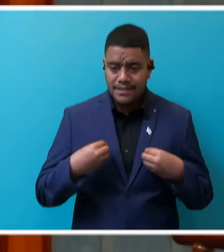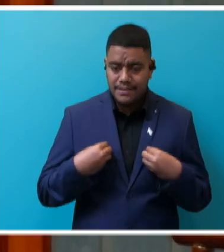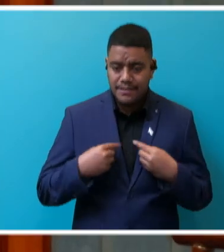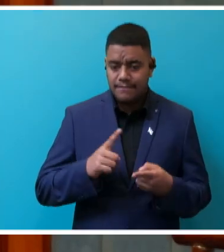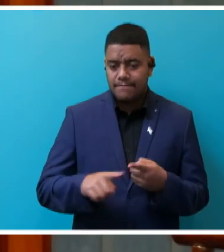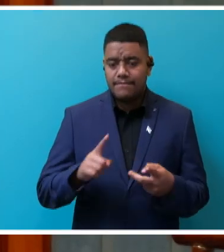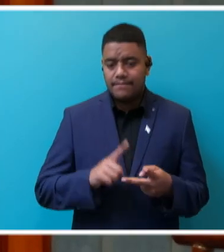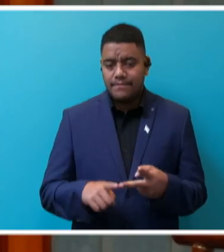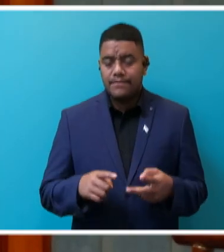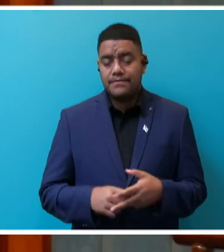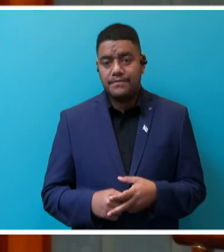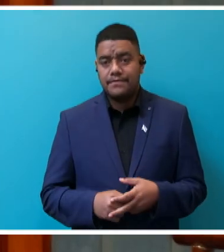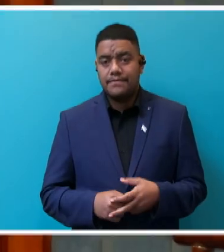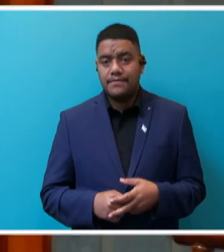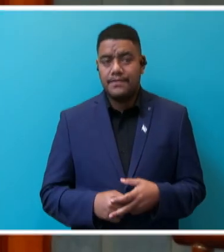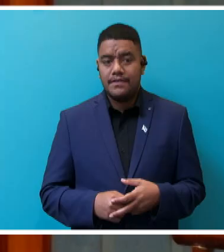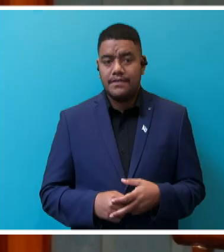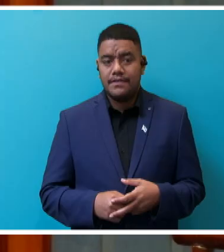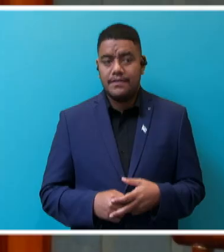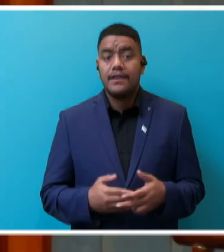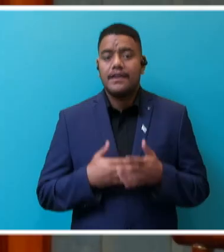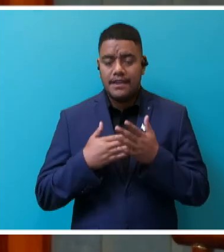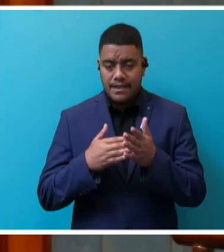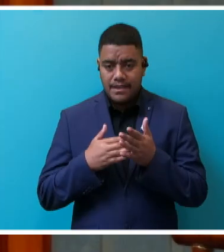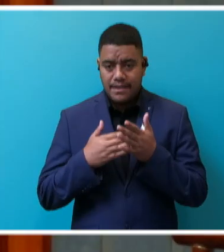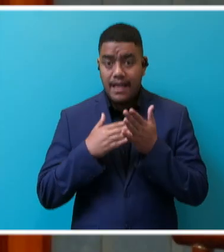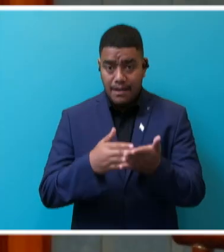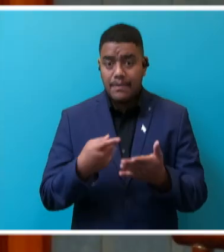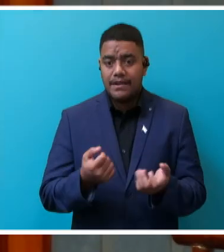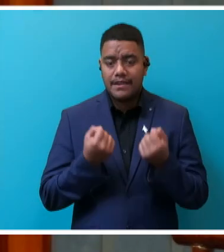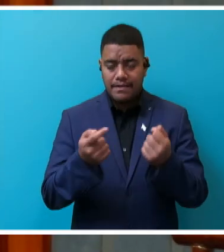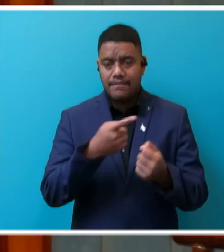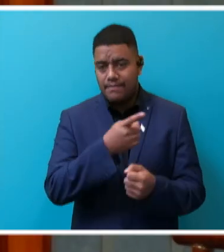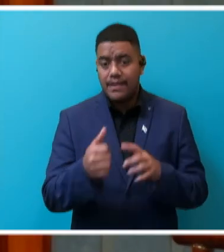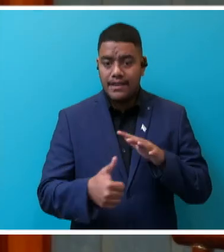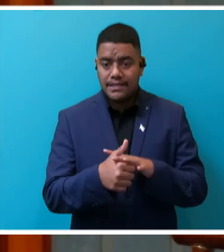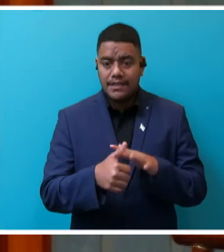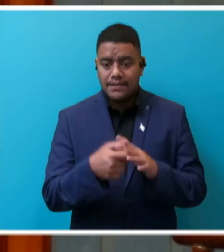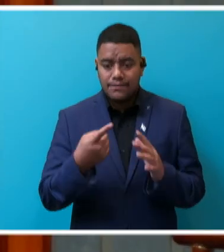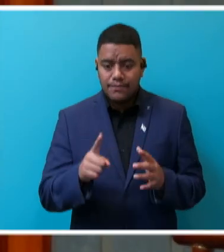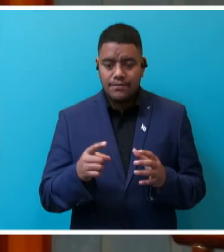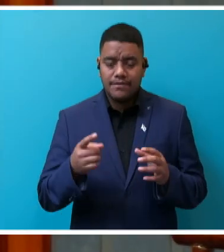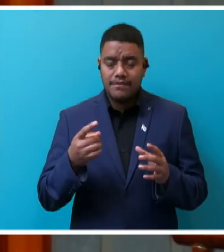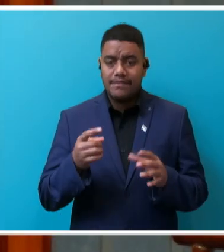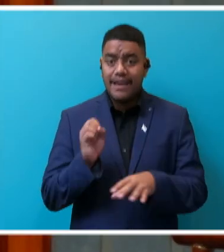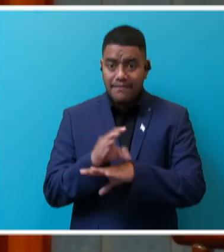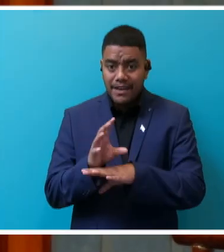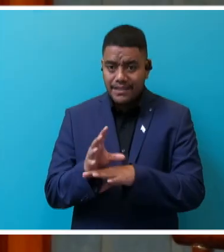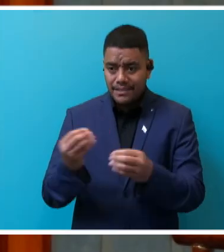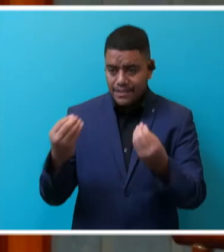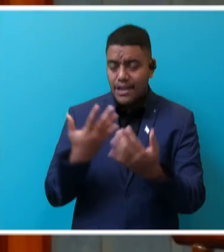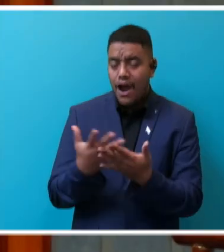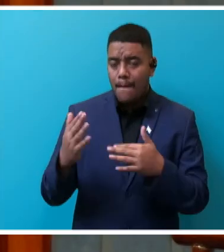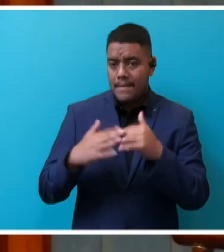and entrepreneurs, giving local MSMEs access to mentorship, innovation support, and